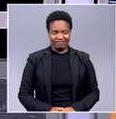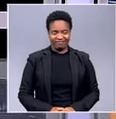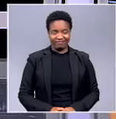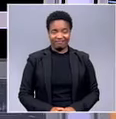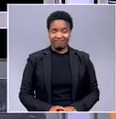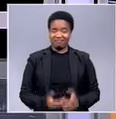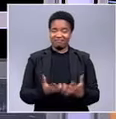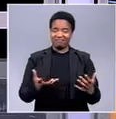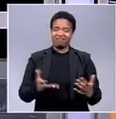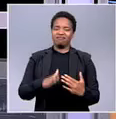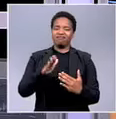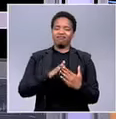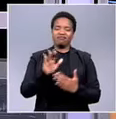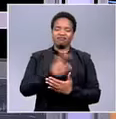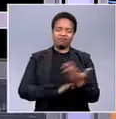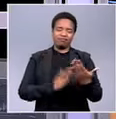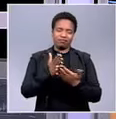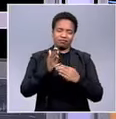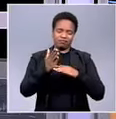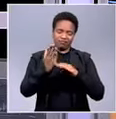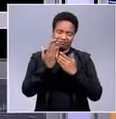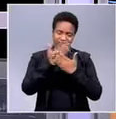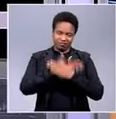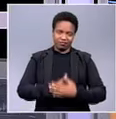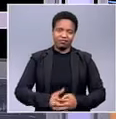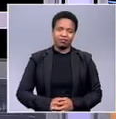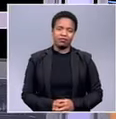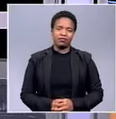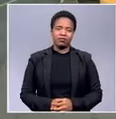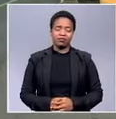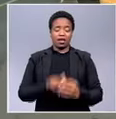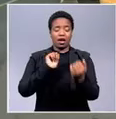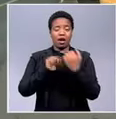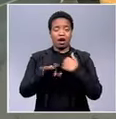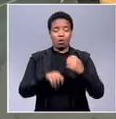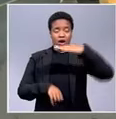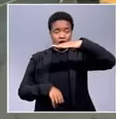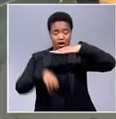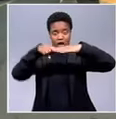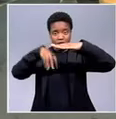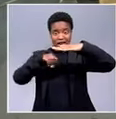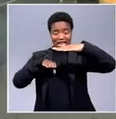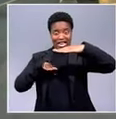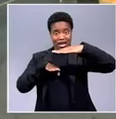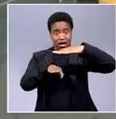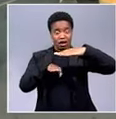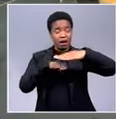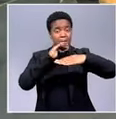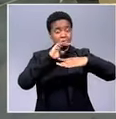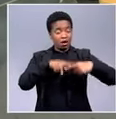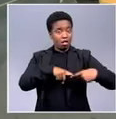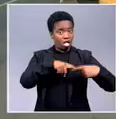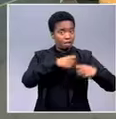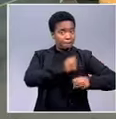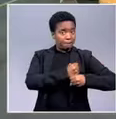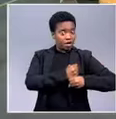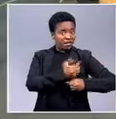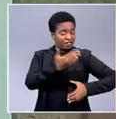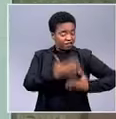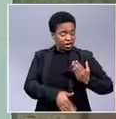Before we go, let's recap your top stories this evening. E-toll debts are suspended. Is this the end of the road for e-tolls,